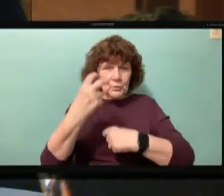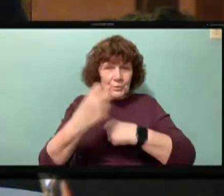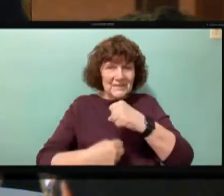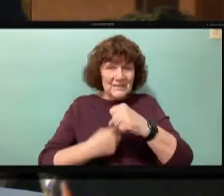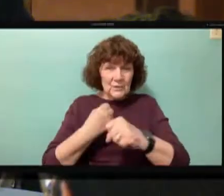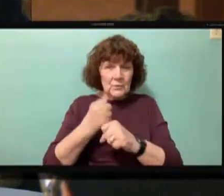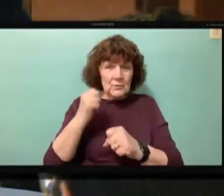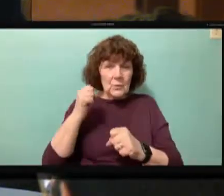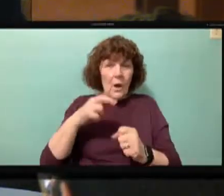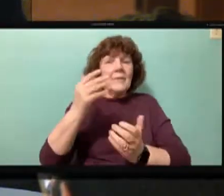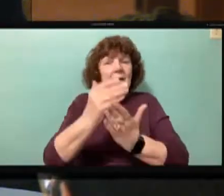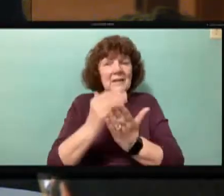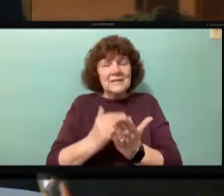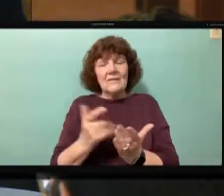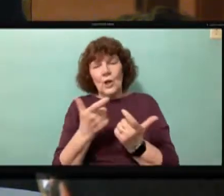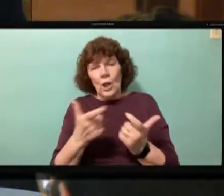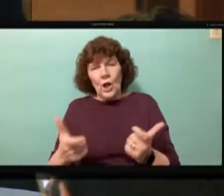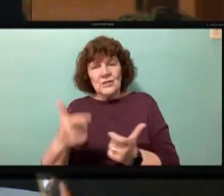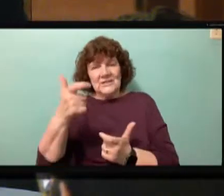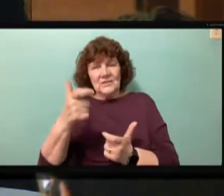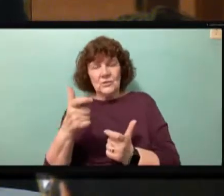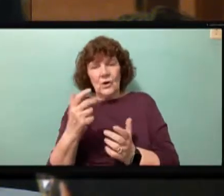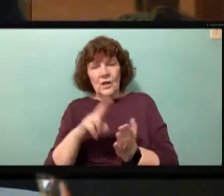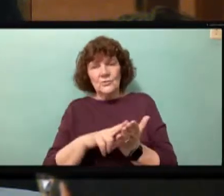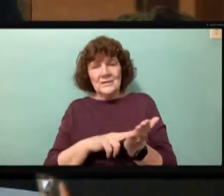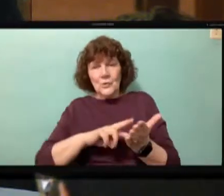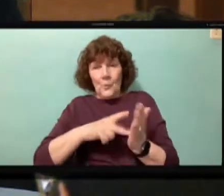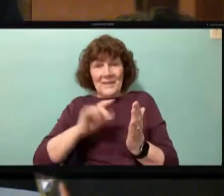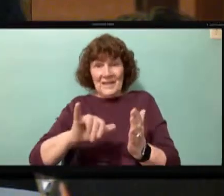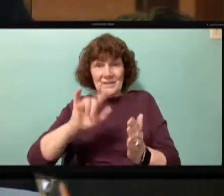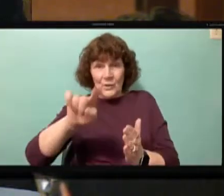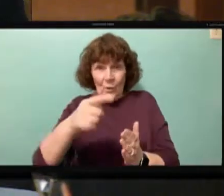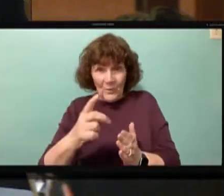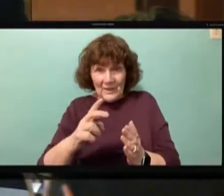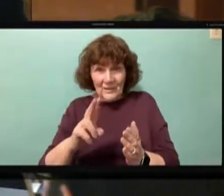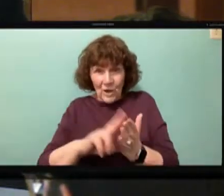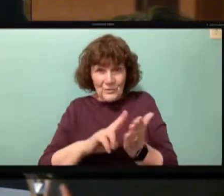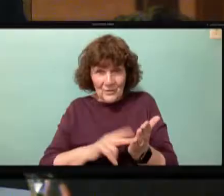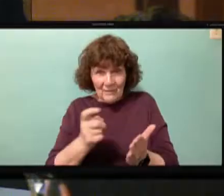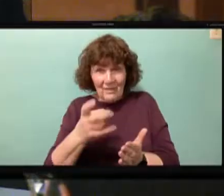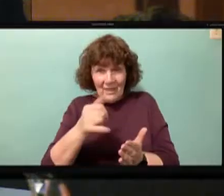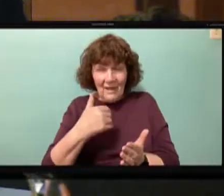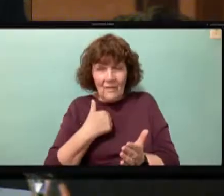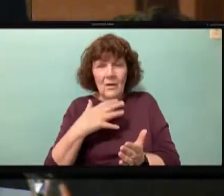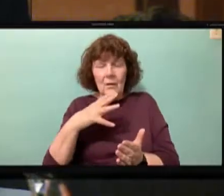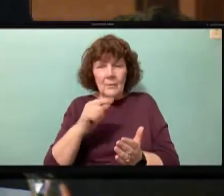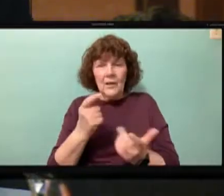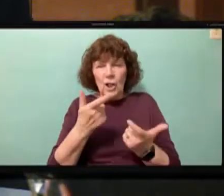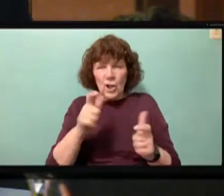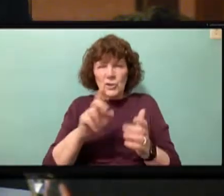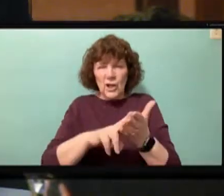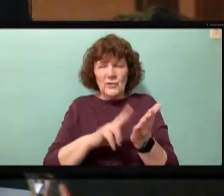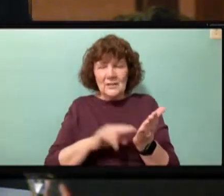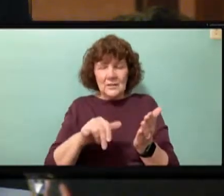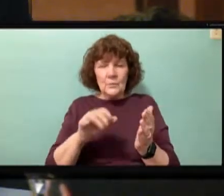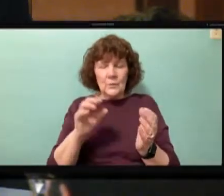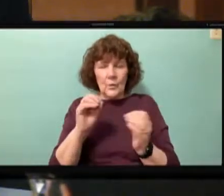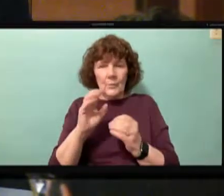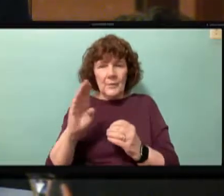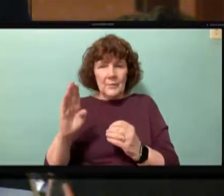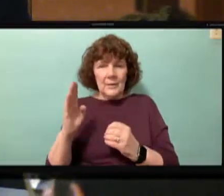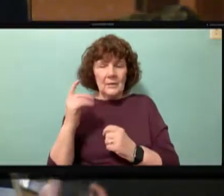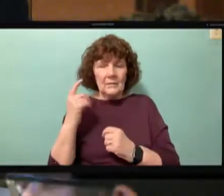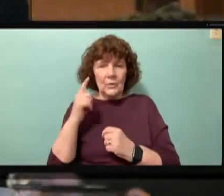contracts receiving waivers. I'm not suggesting that it was the only one, but and that was with OBB for $2.1